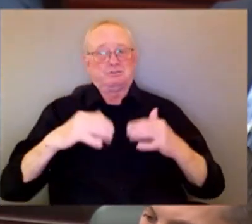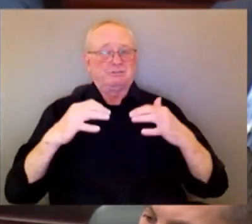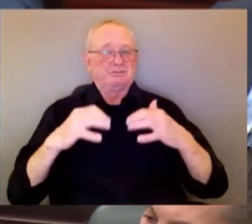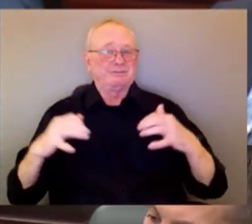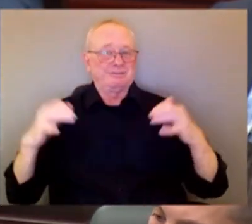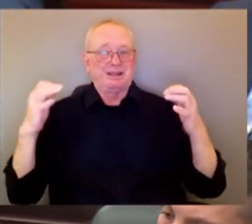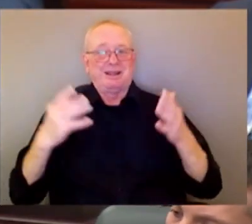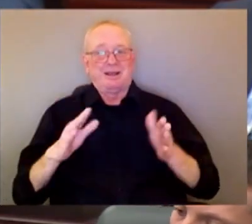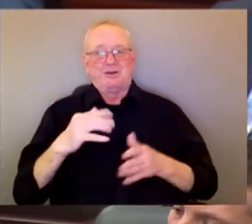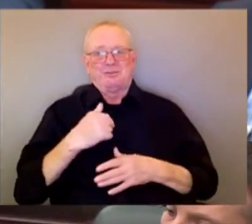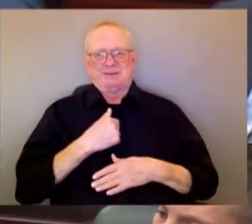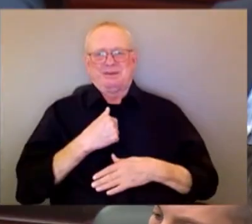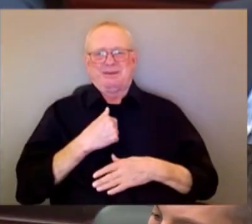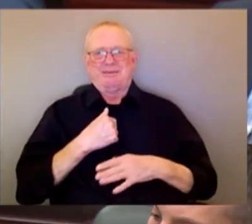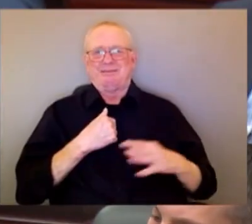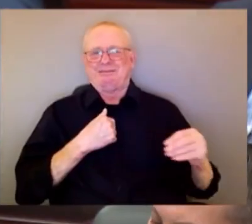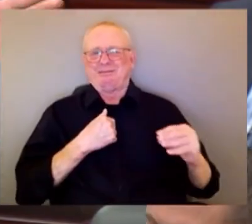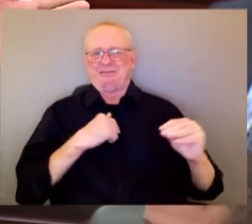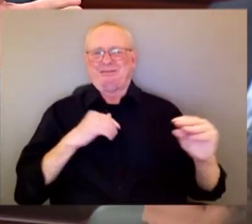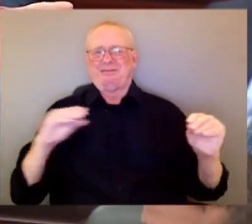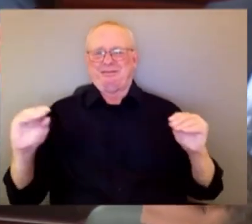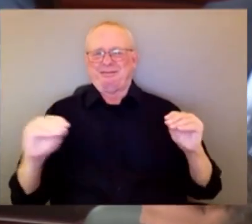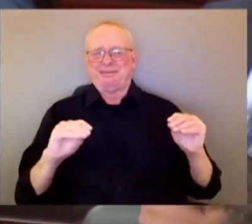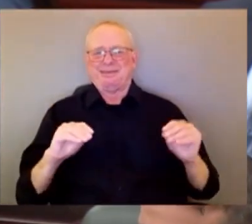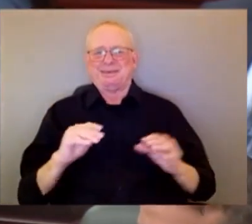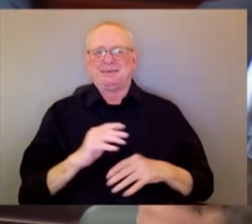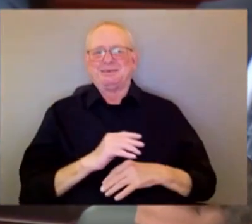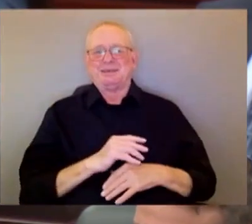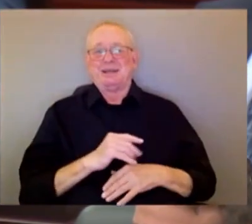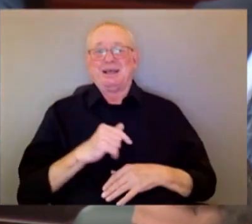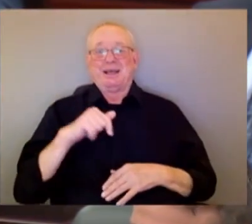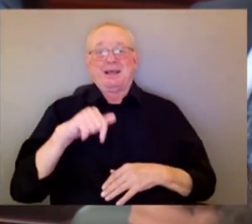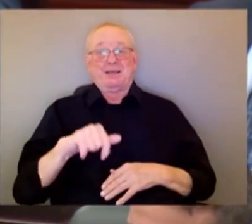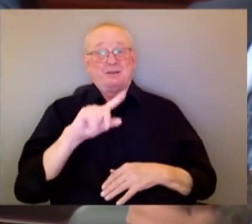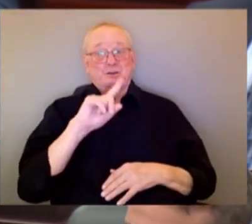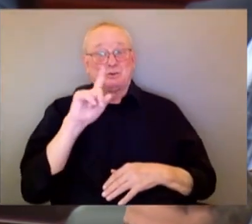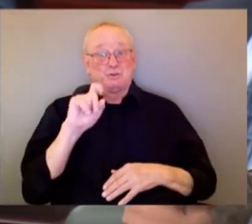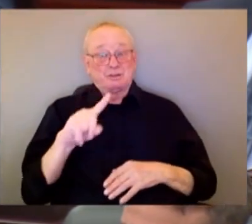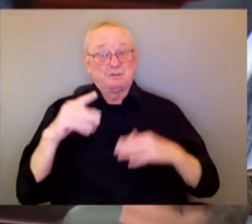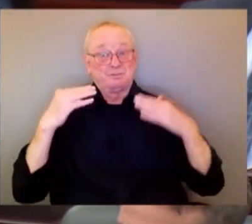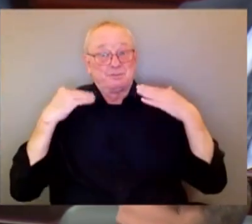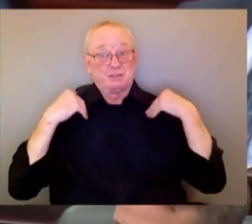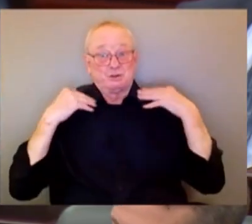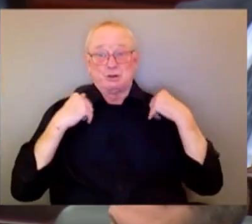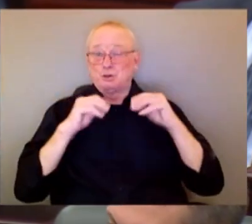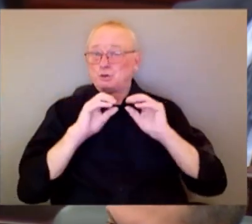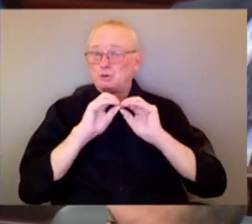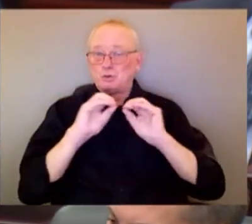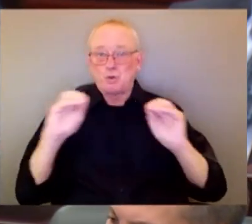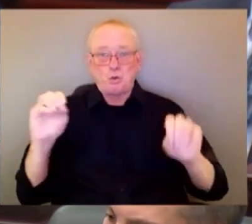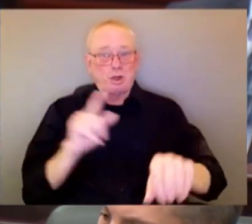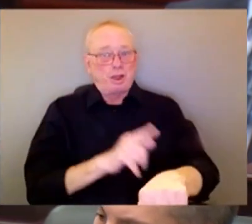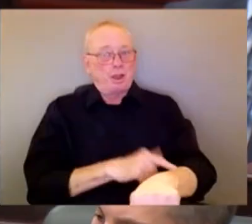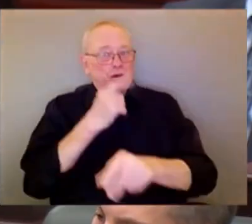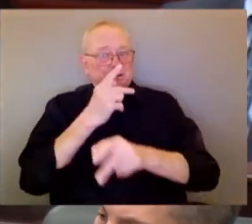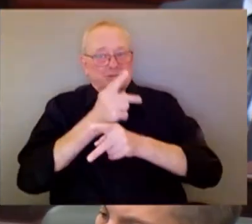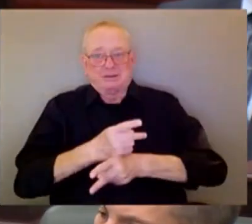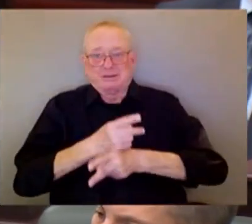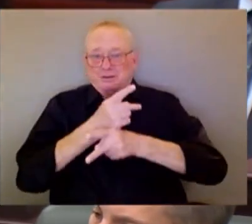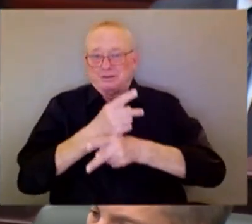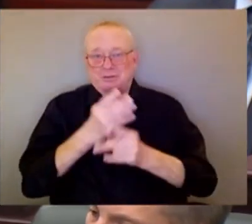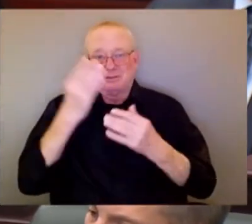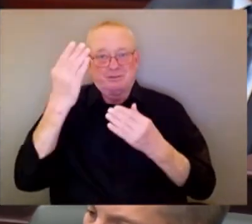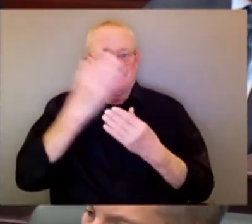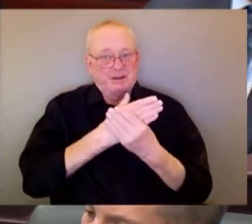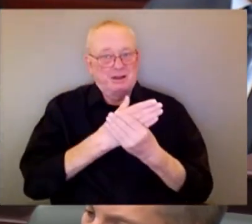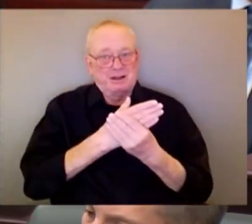that this is a question to the minister who is no longer in charge of that file. I'm not quite sure where the member is going with that. I look forward to